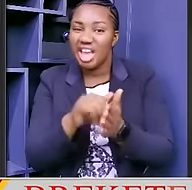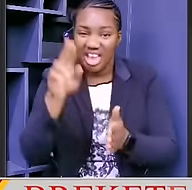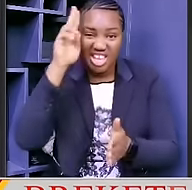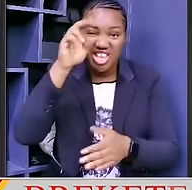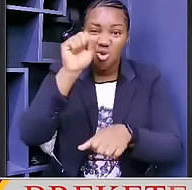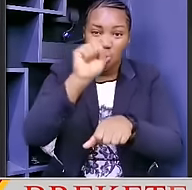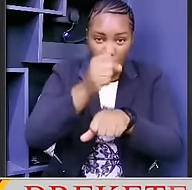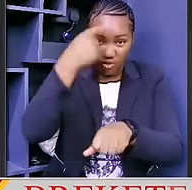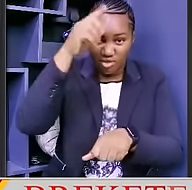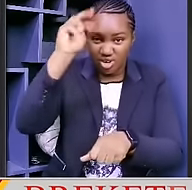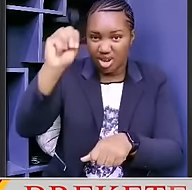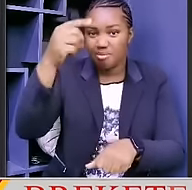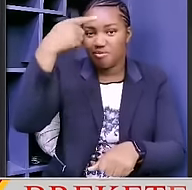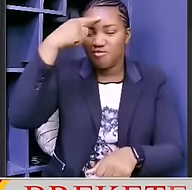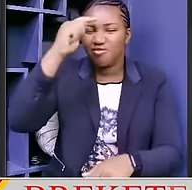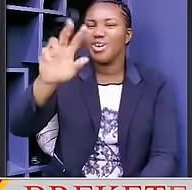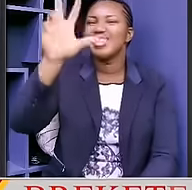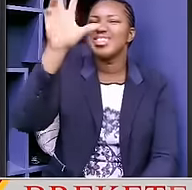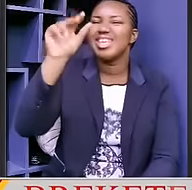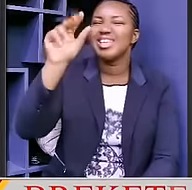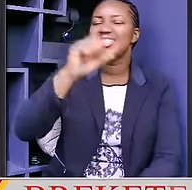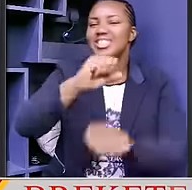for them for 13 years.